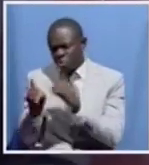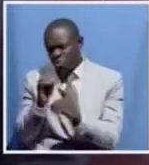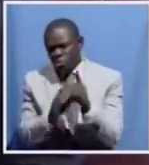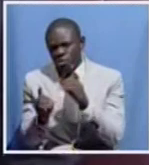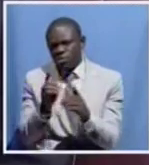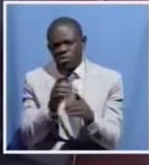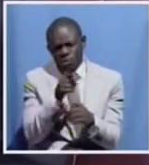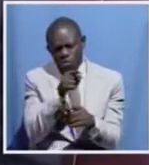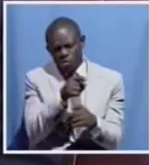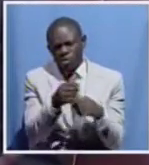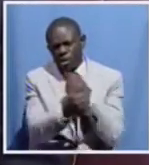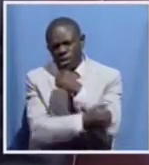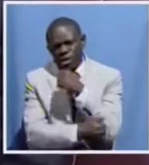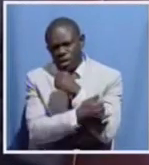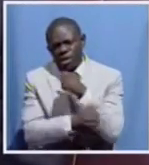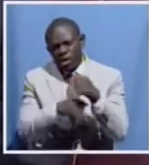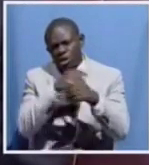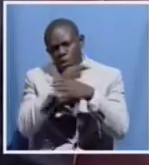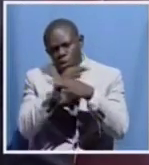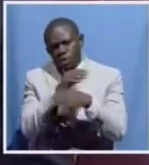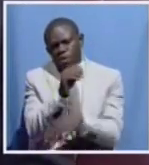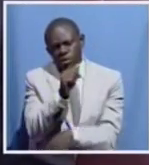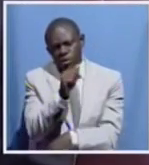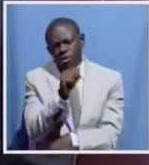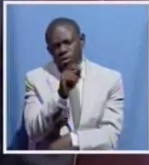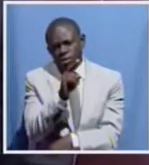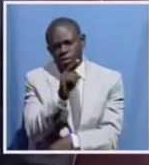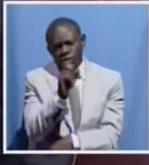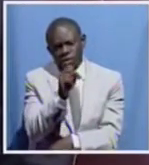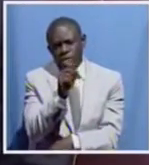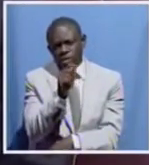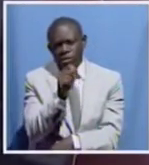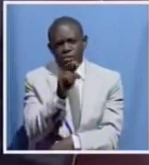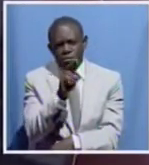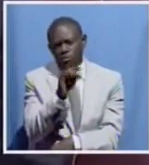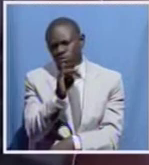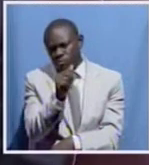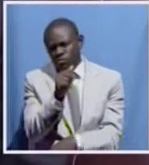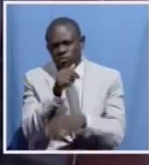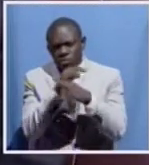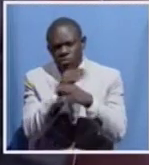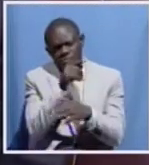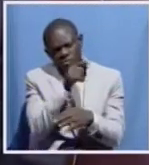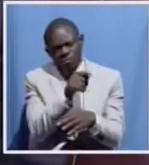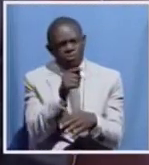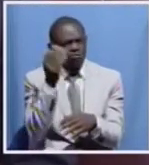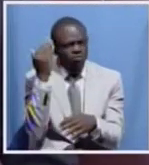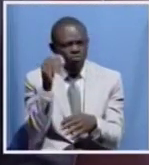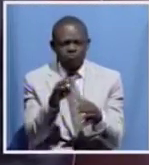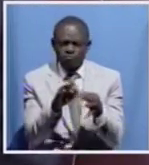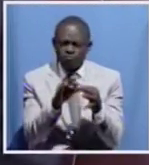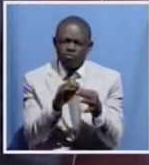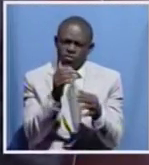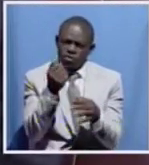recalibrate discussions on the possibilities of much closer engagement than we've had since 1989